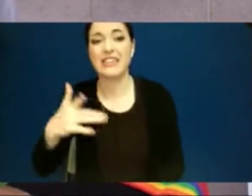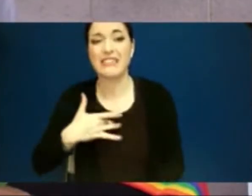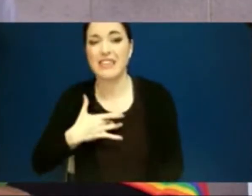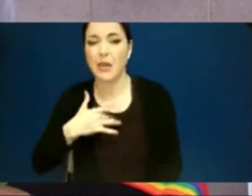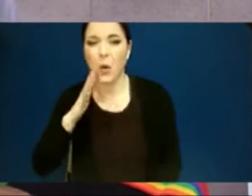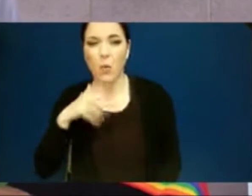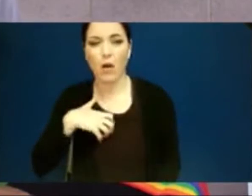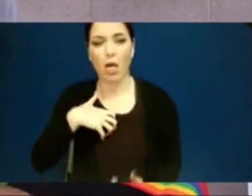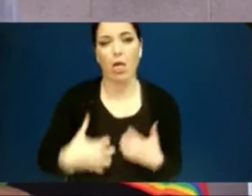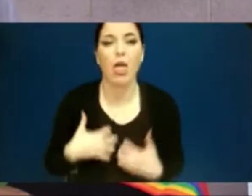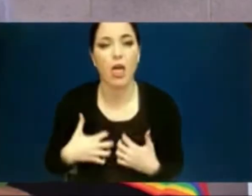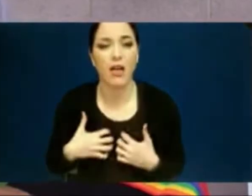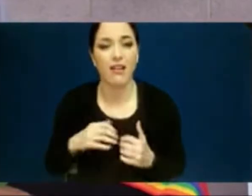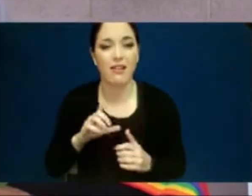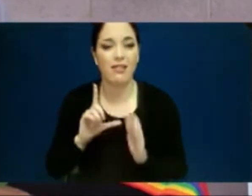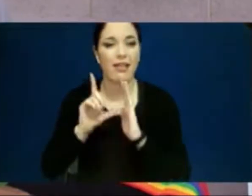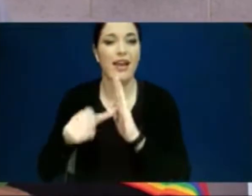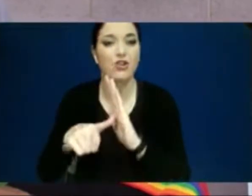inner or outer.